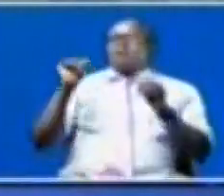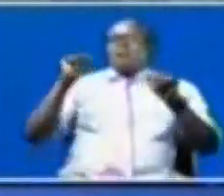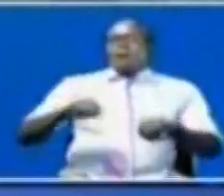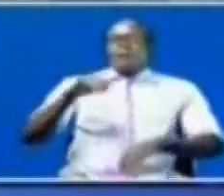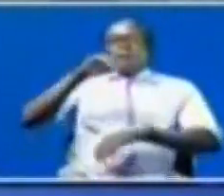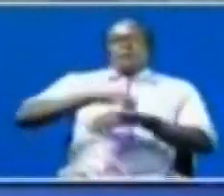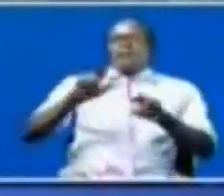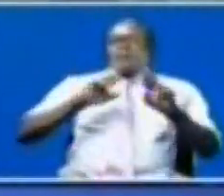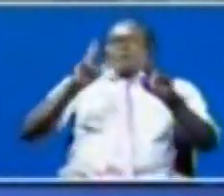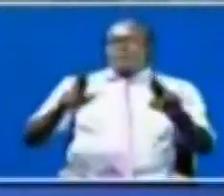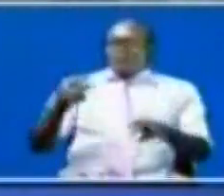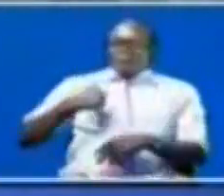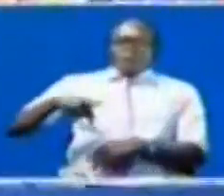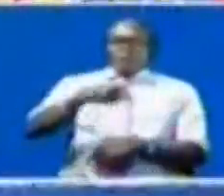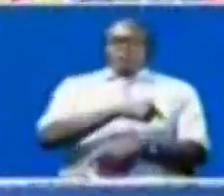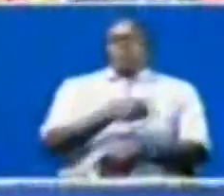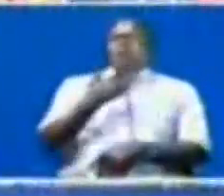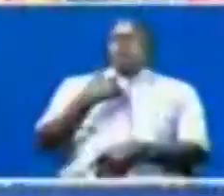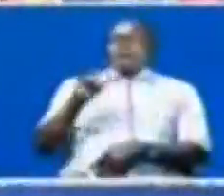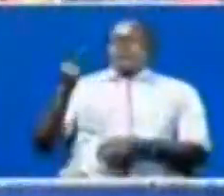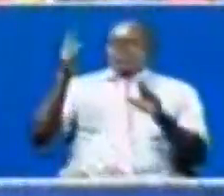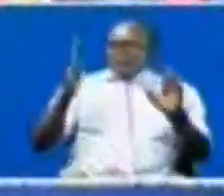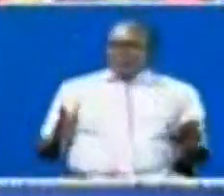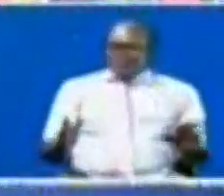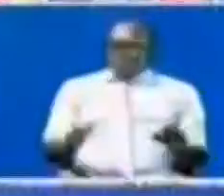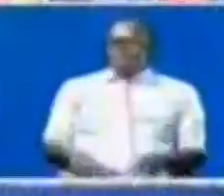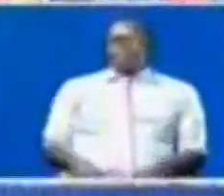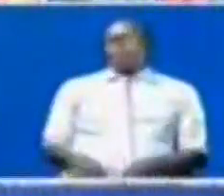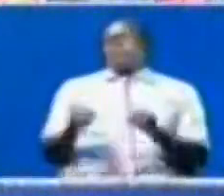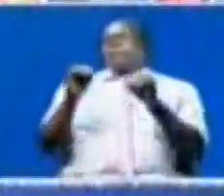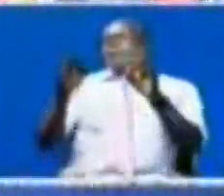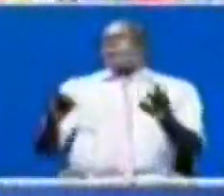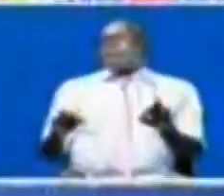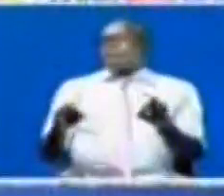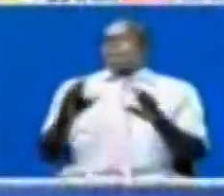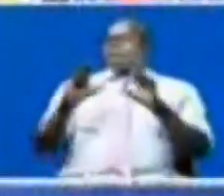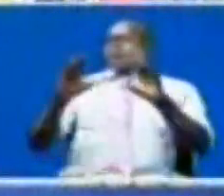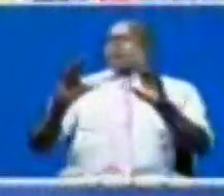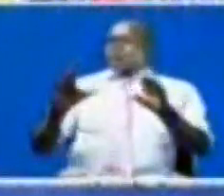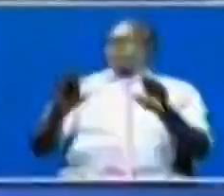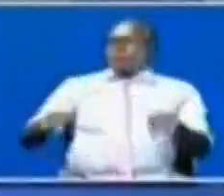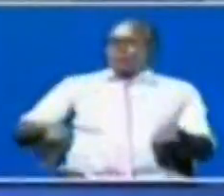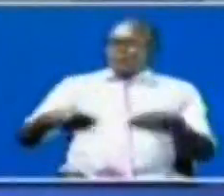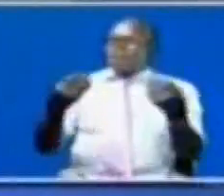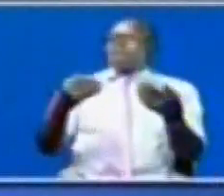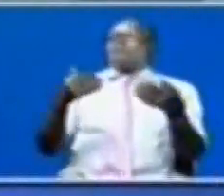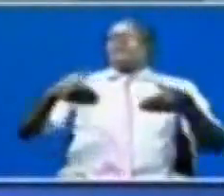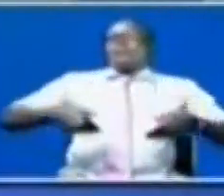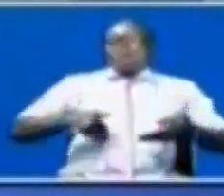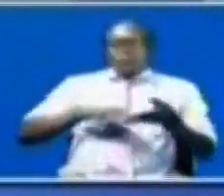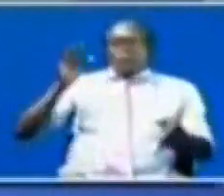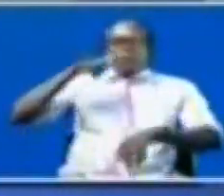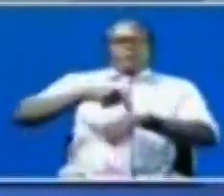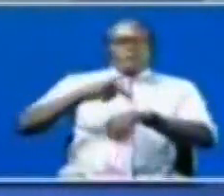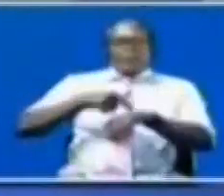the results that we all want as Kenyans. If Coach Murunga had given the young guys more airtime at the